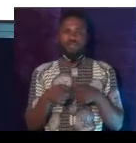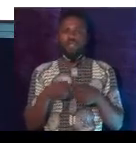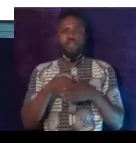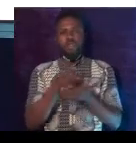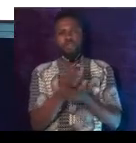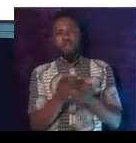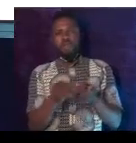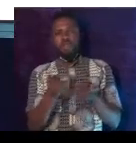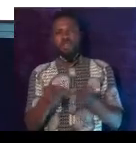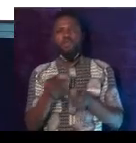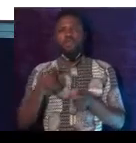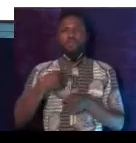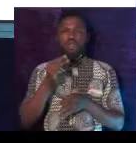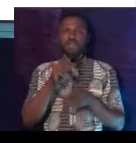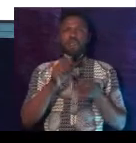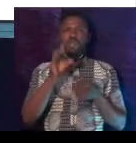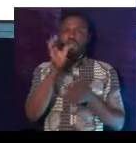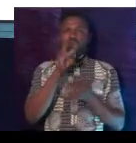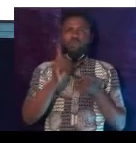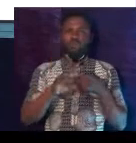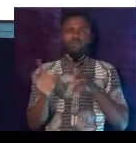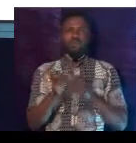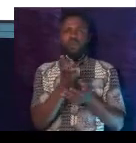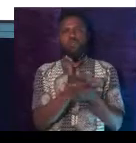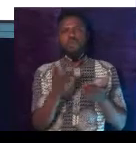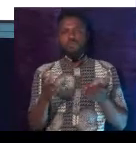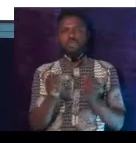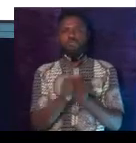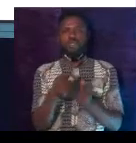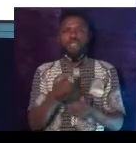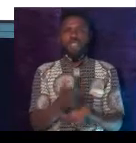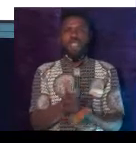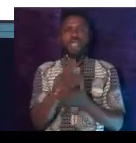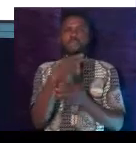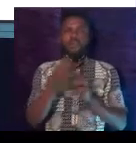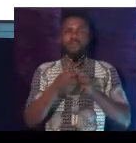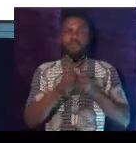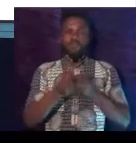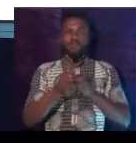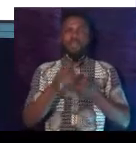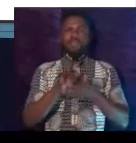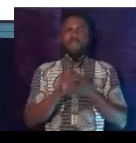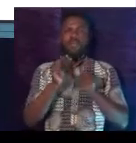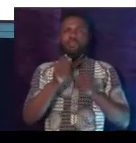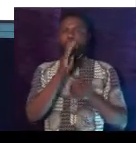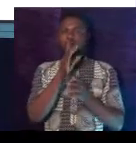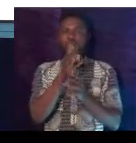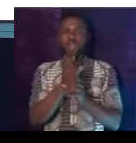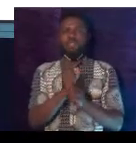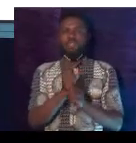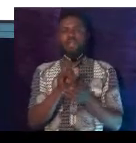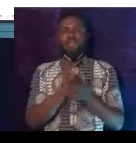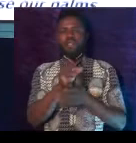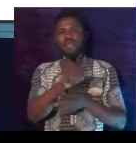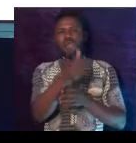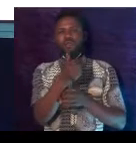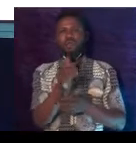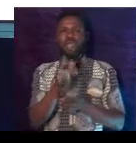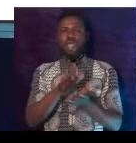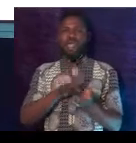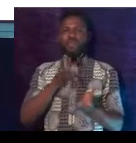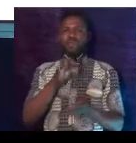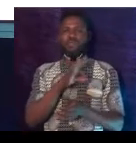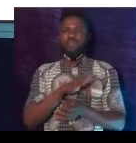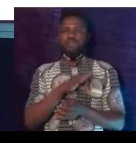heat. In some places, we need heat to perform some certain things. With the help of friction, that could be achieved. That's